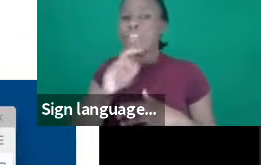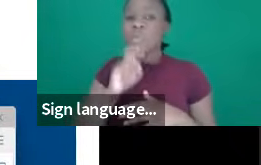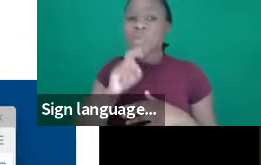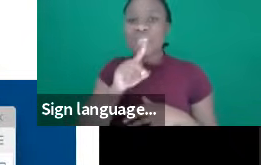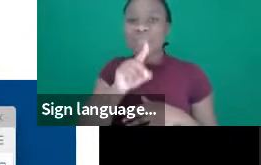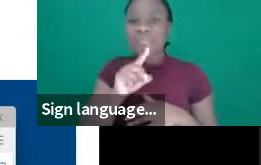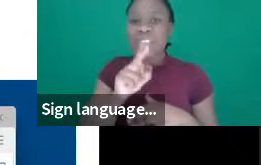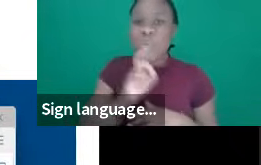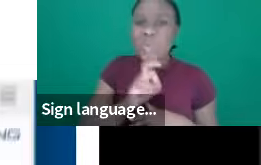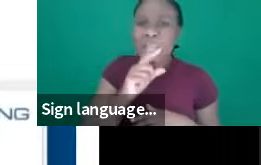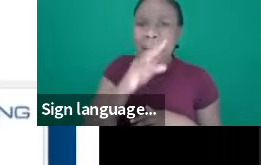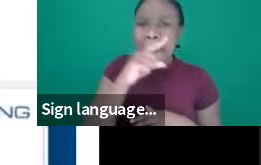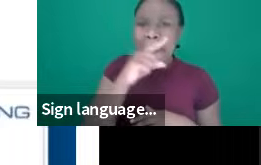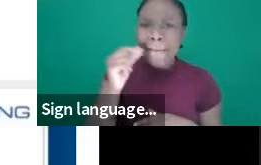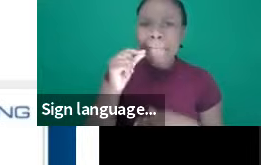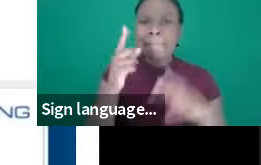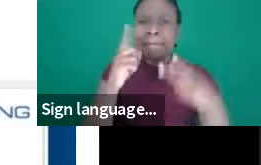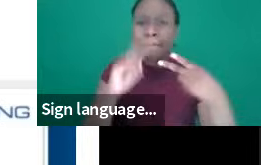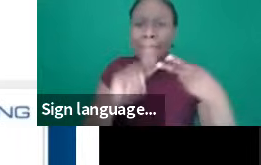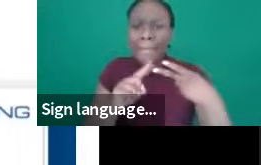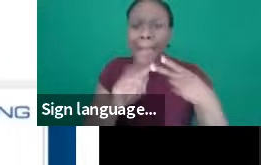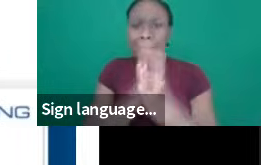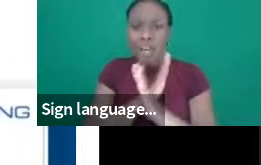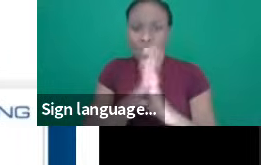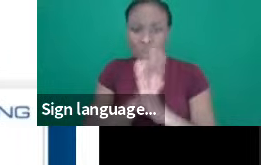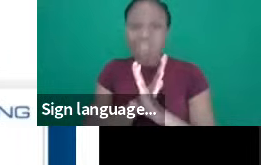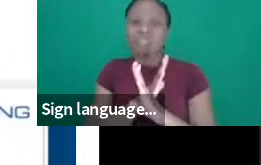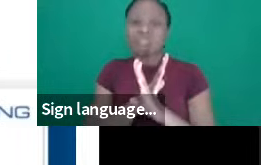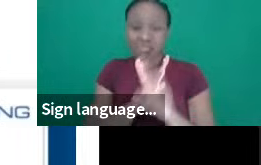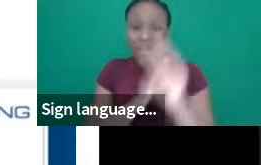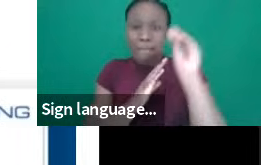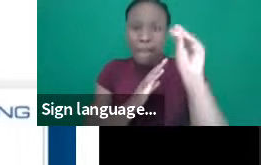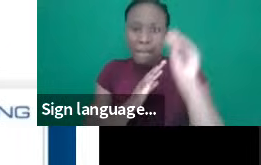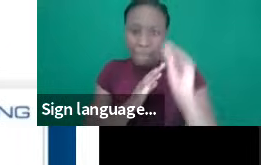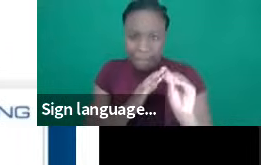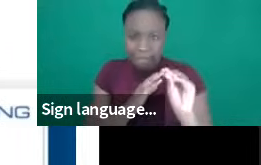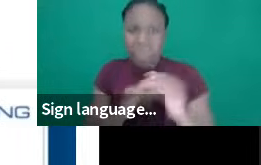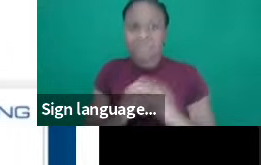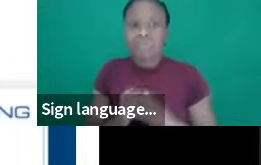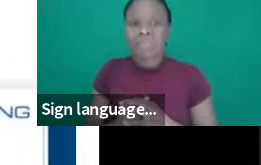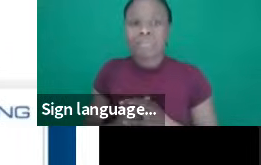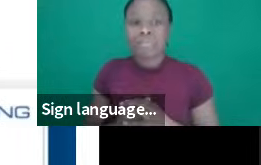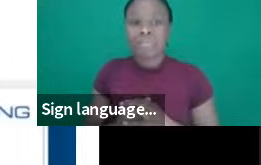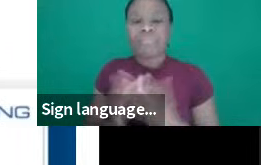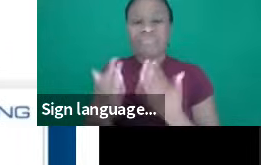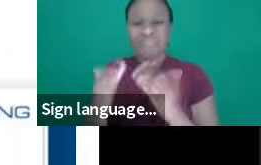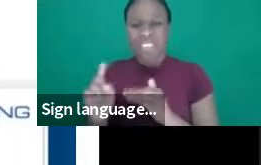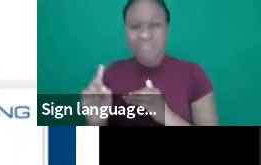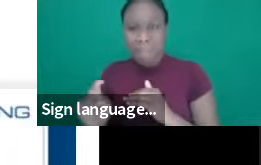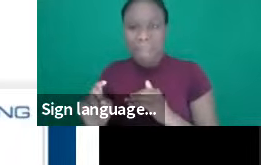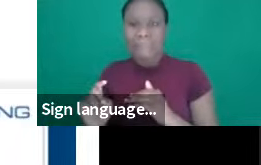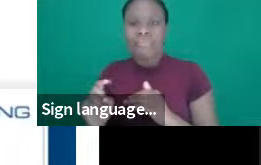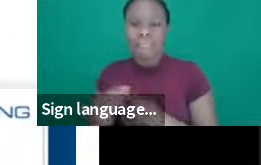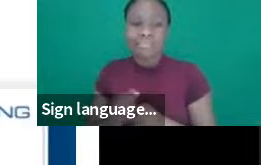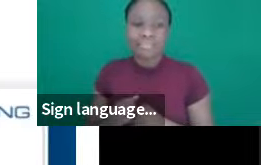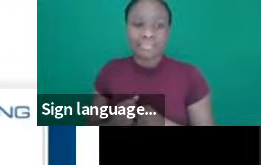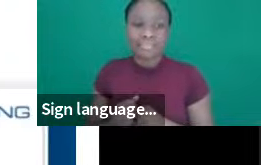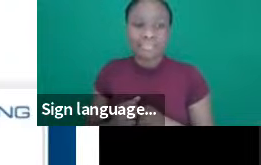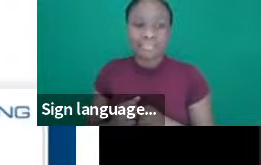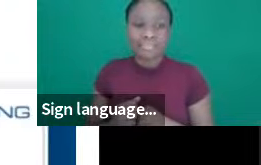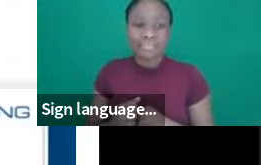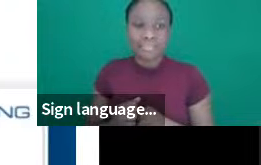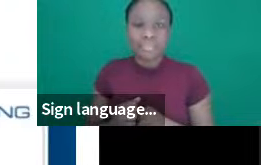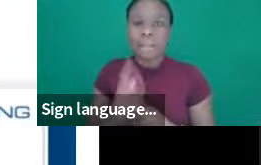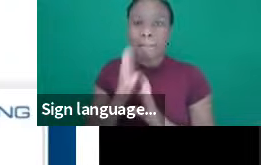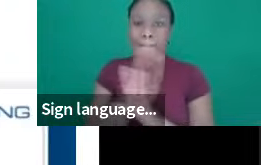you've created and finalize the registration process. Capture your username, click Next. Capture your